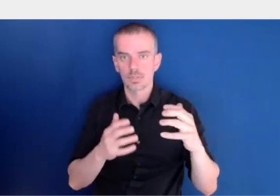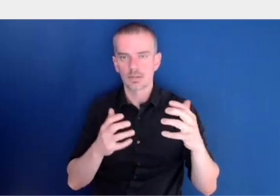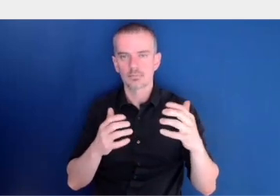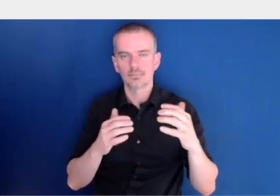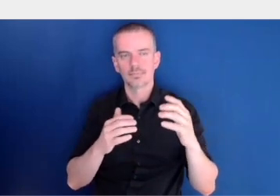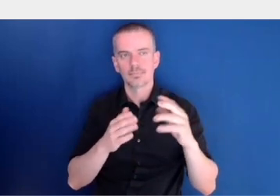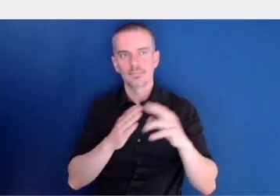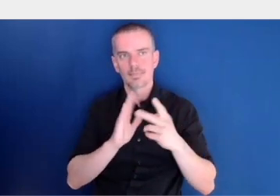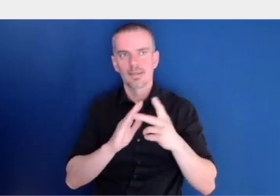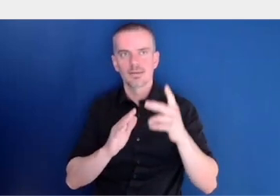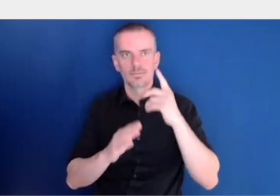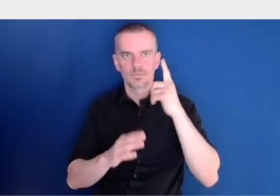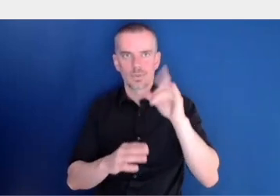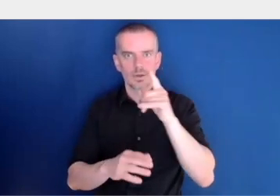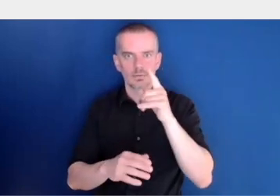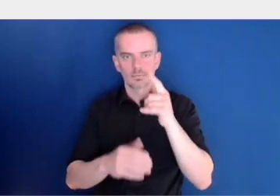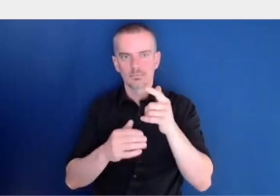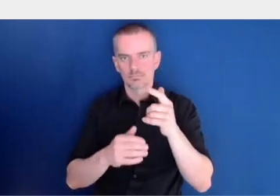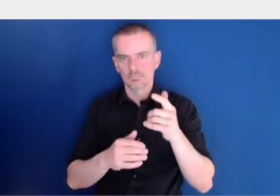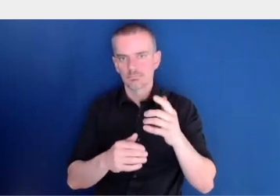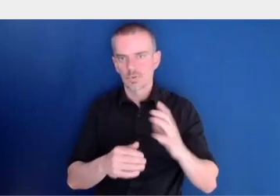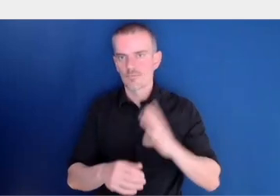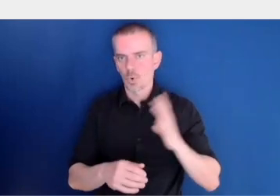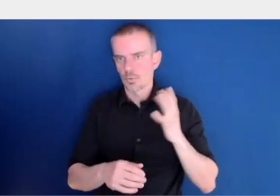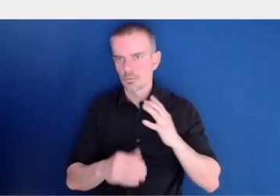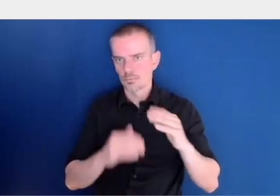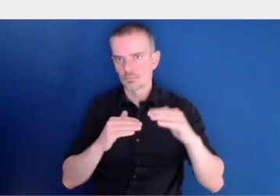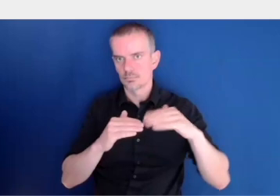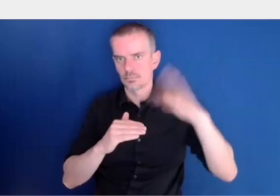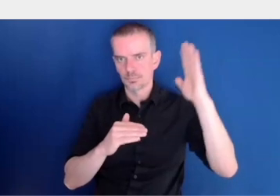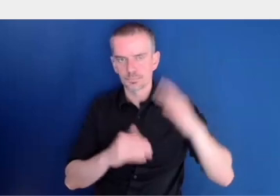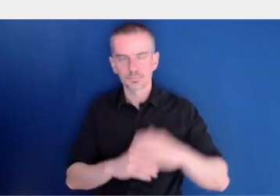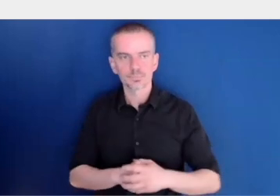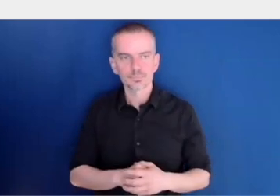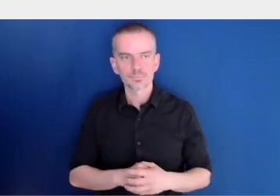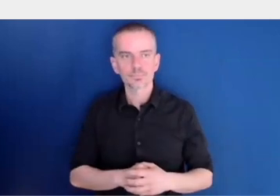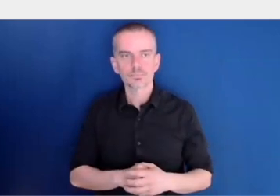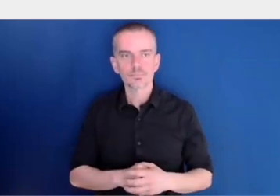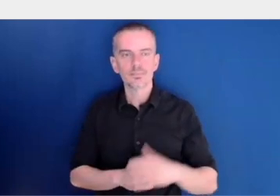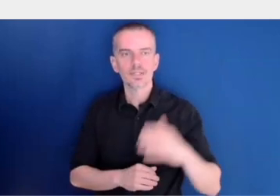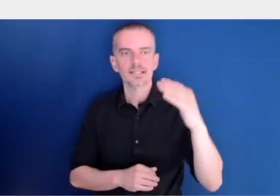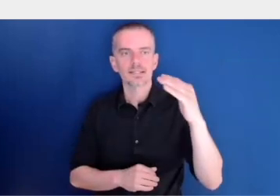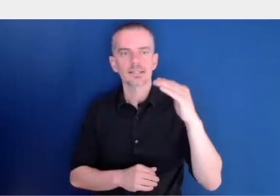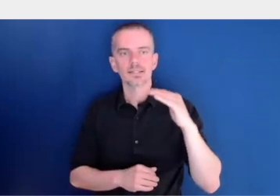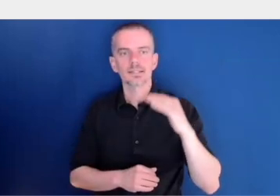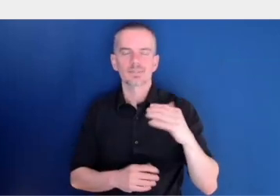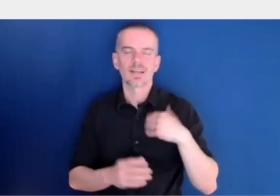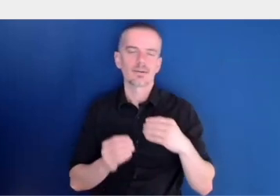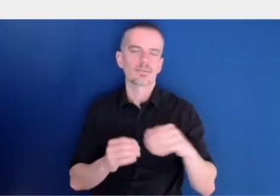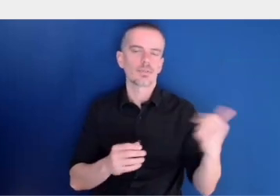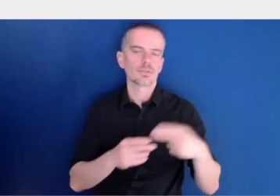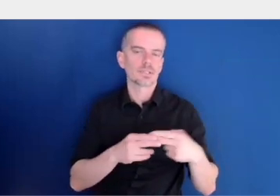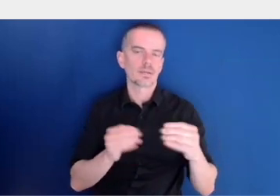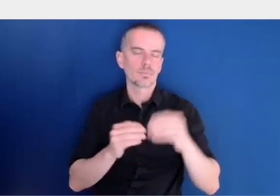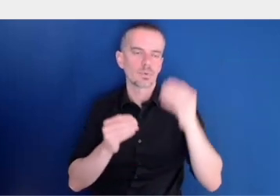formal procurement threshold. And then this next one, I have another slide with some additional details